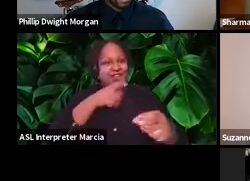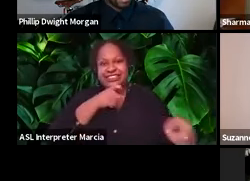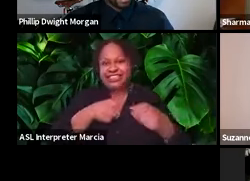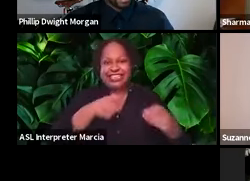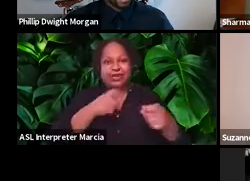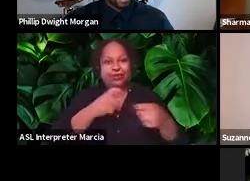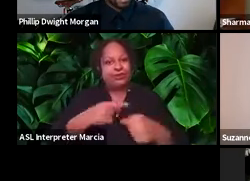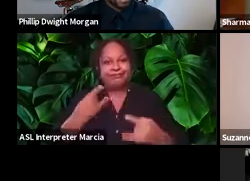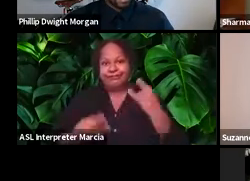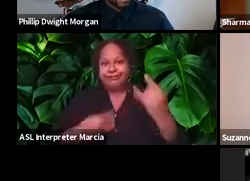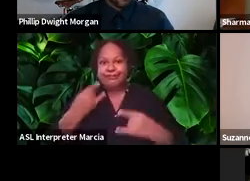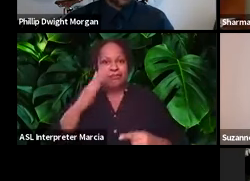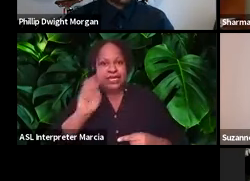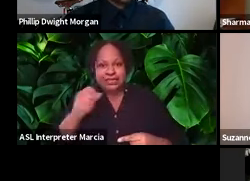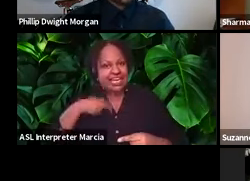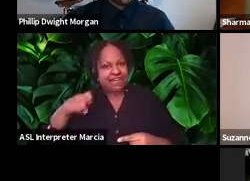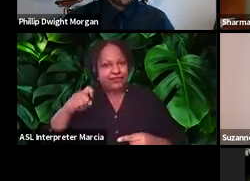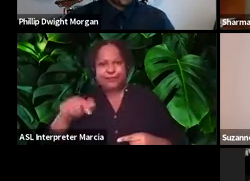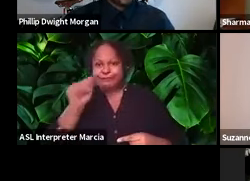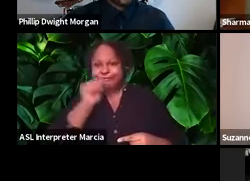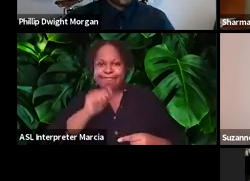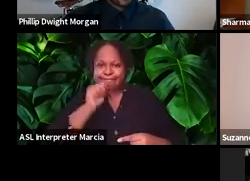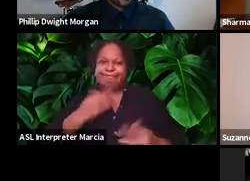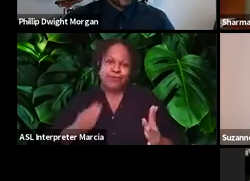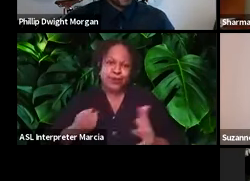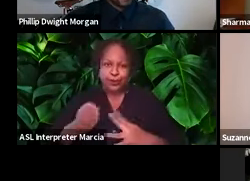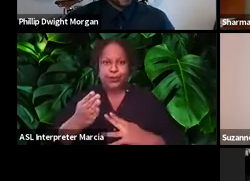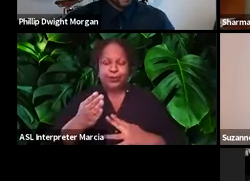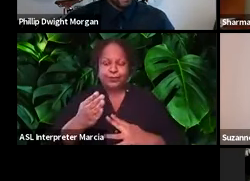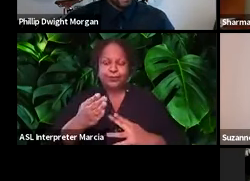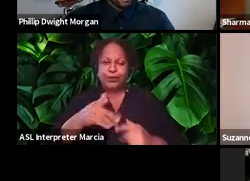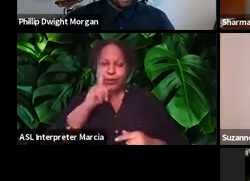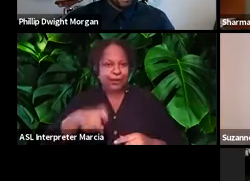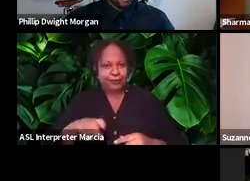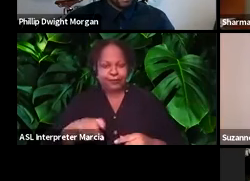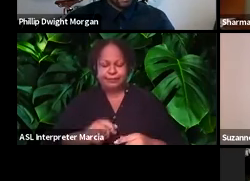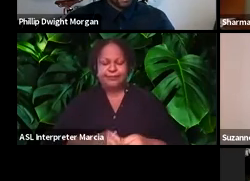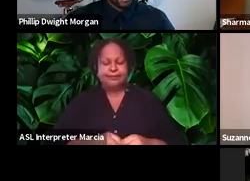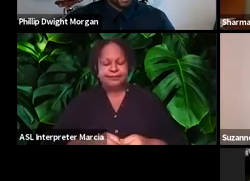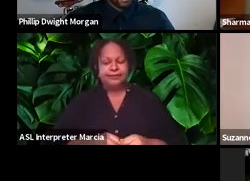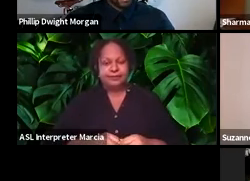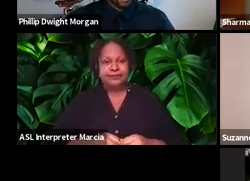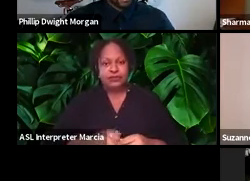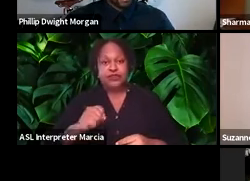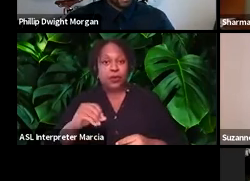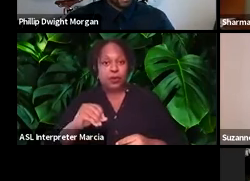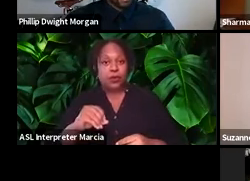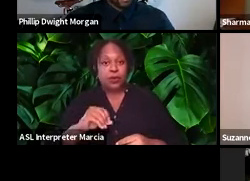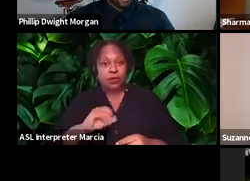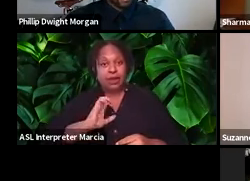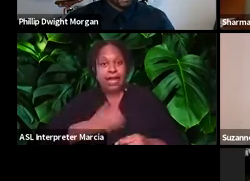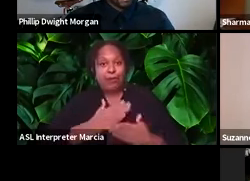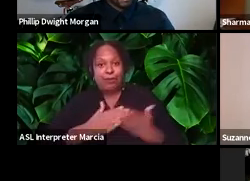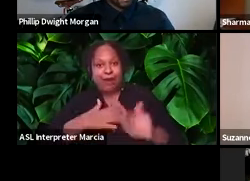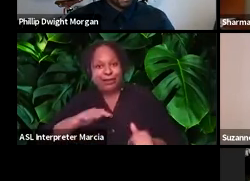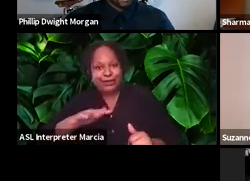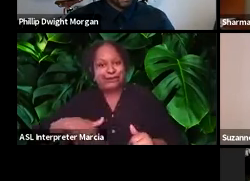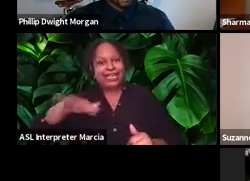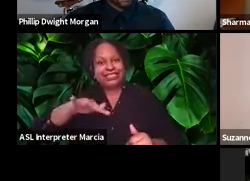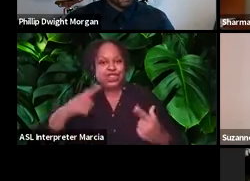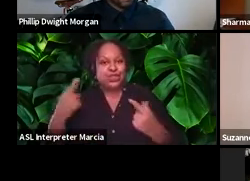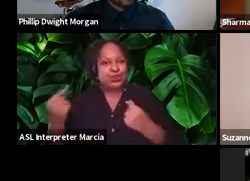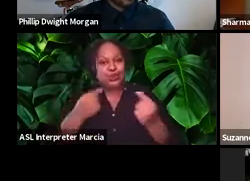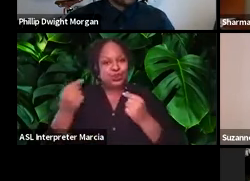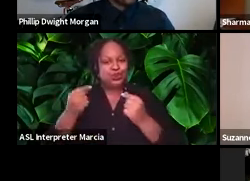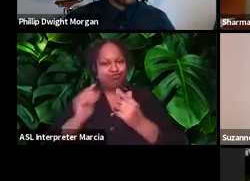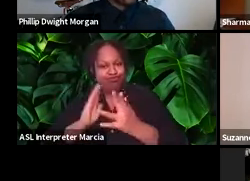the BS that I've had to deal with. And so, yes, we're just doing our part in all of our spaces. So thank you, Celina, for getting me